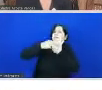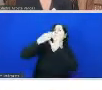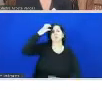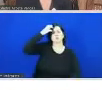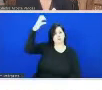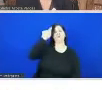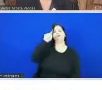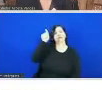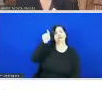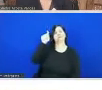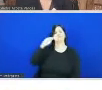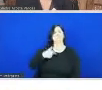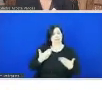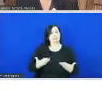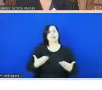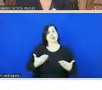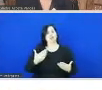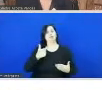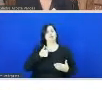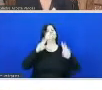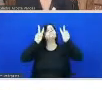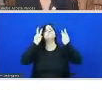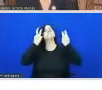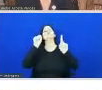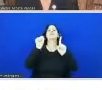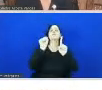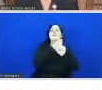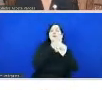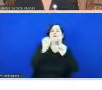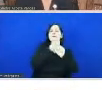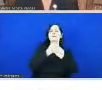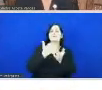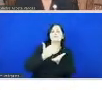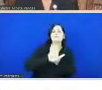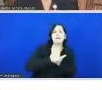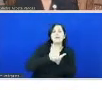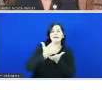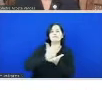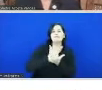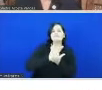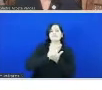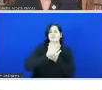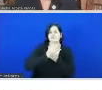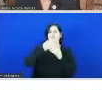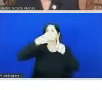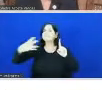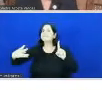made by both countries as well as the private sector working to ratify or implement